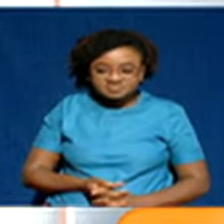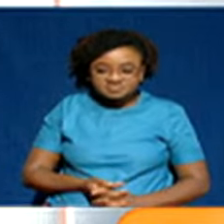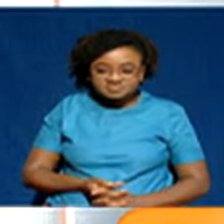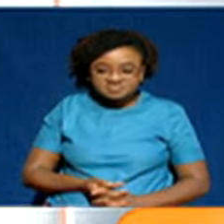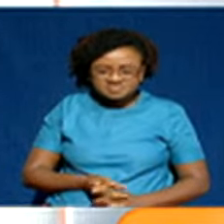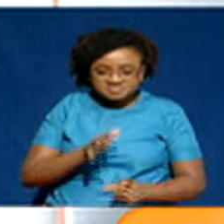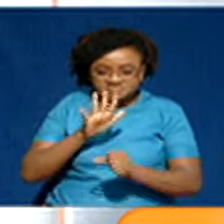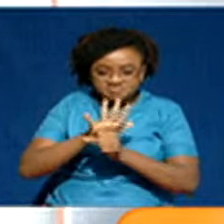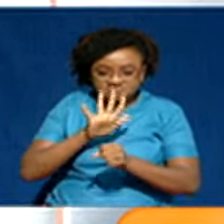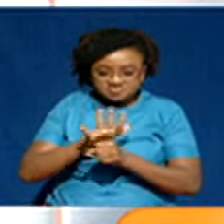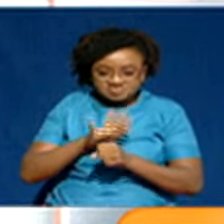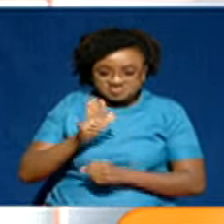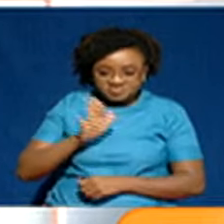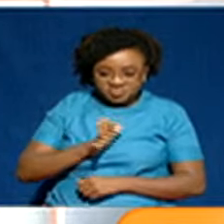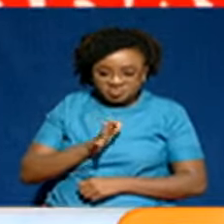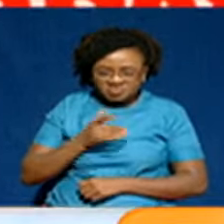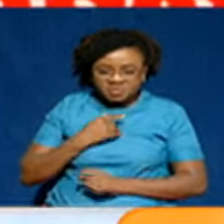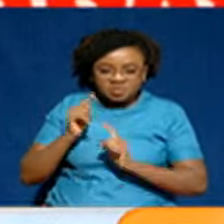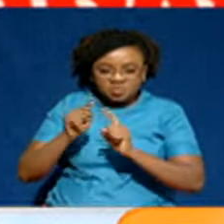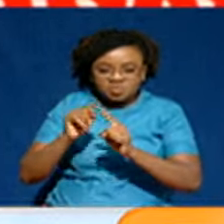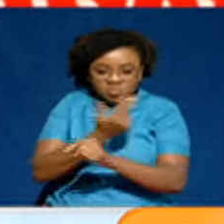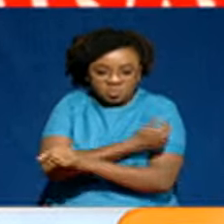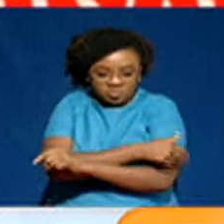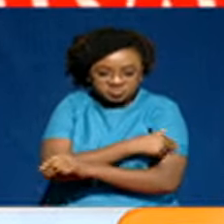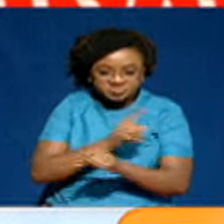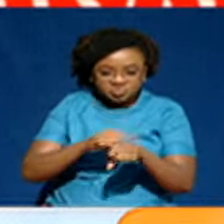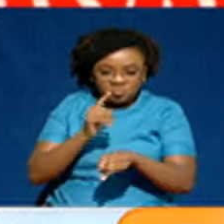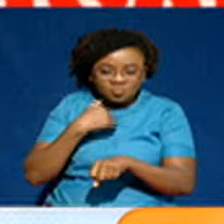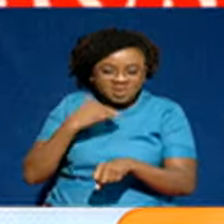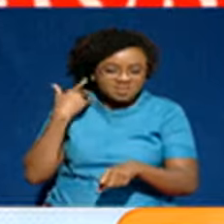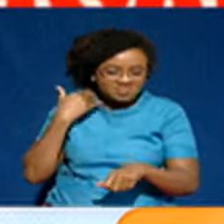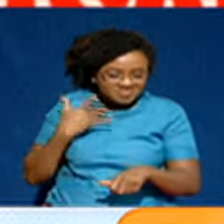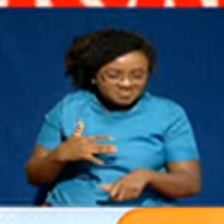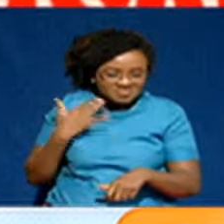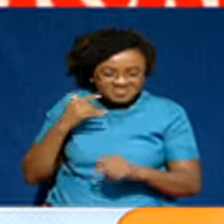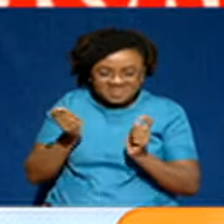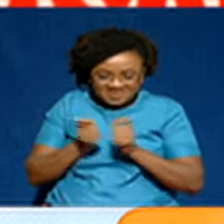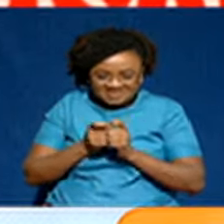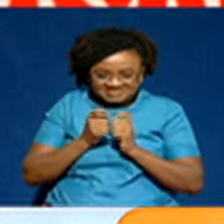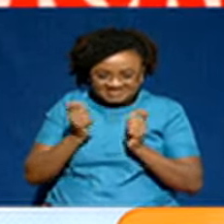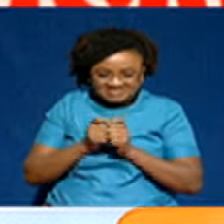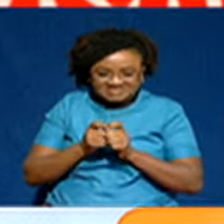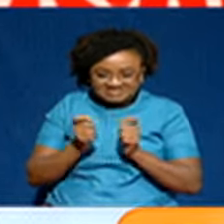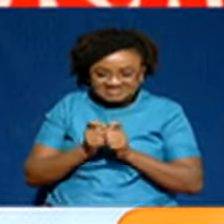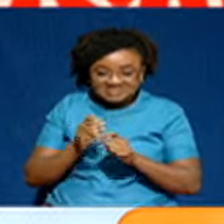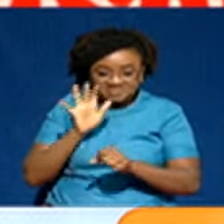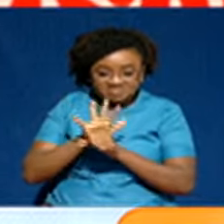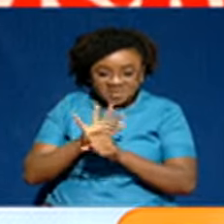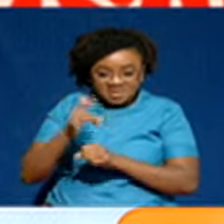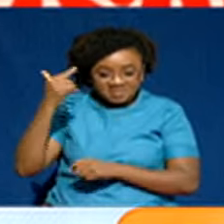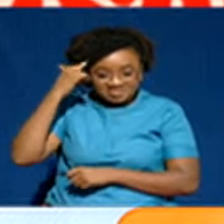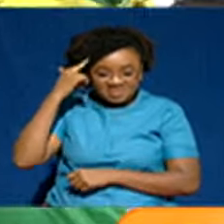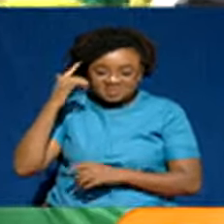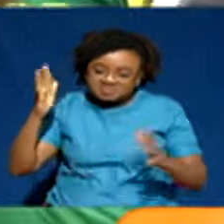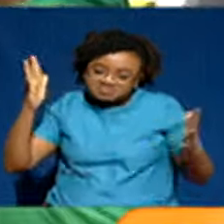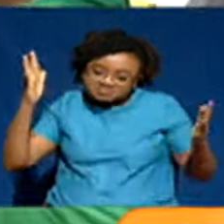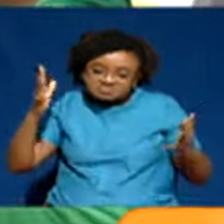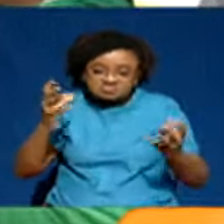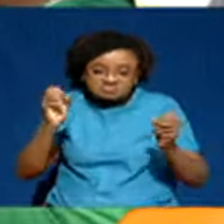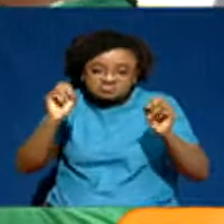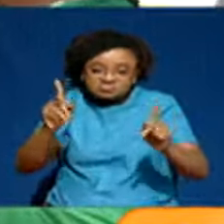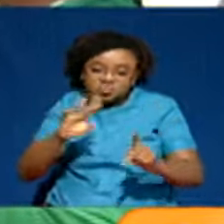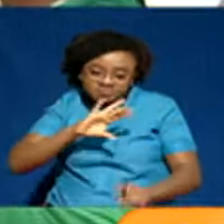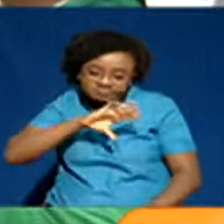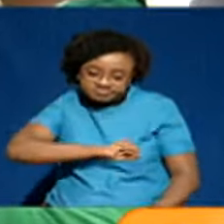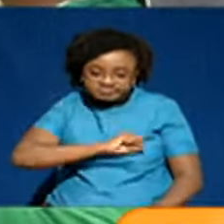Many women visit hospitals during that time of the month in excruciating pain. Most imagine it is the price they silently have to